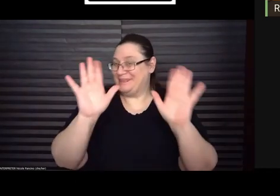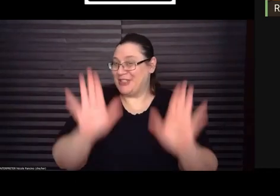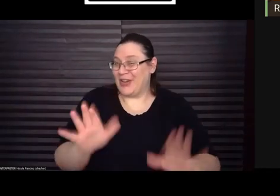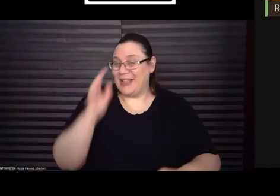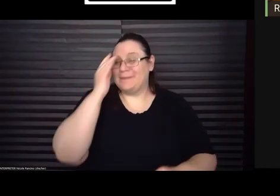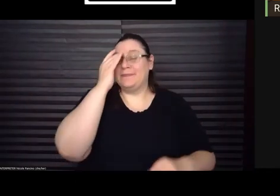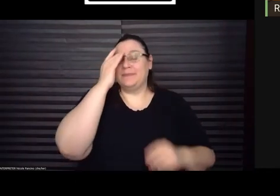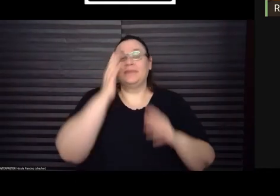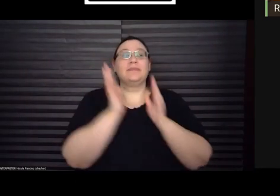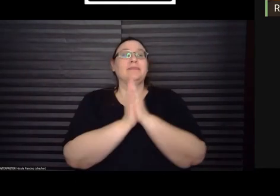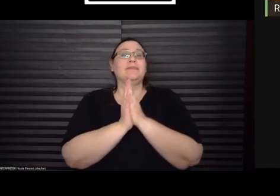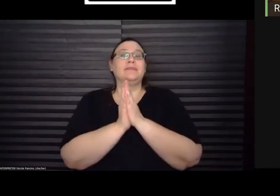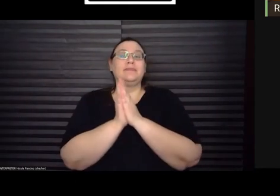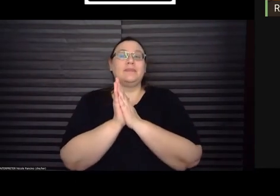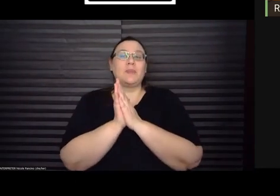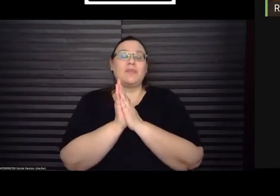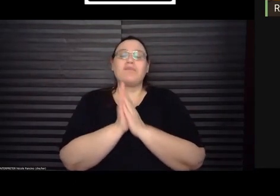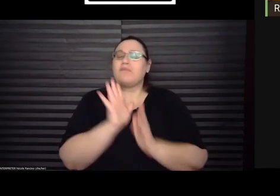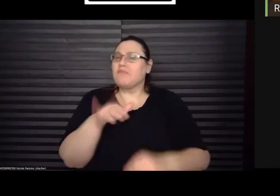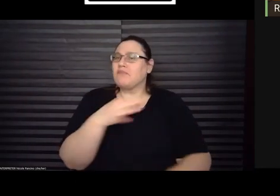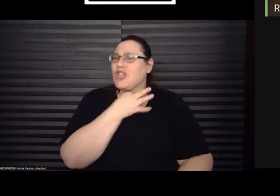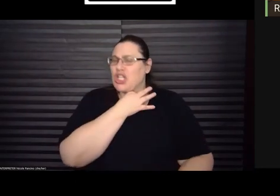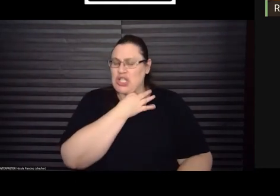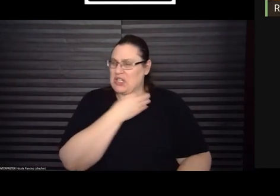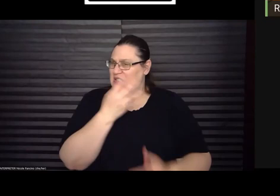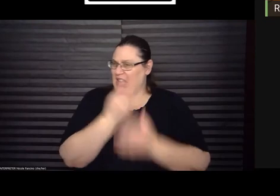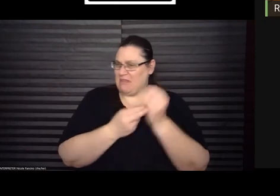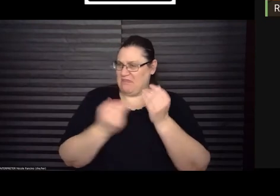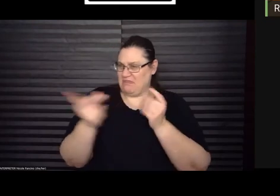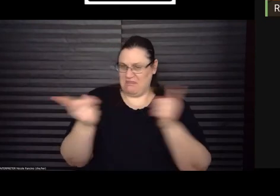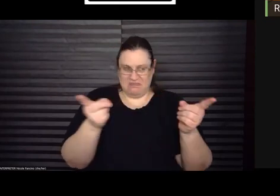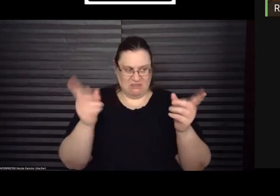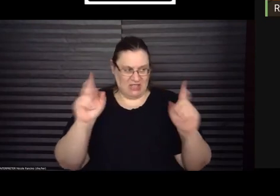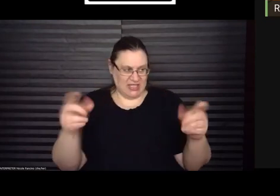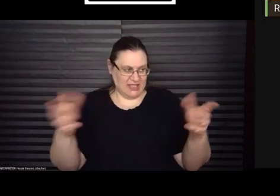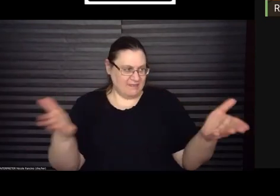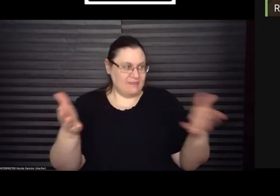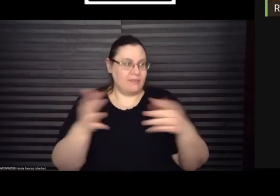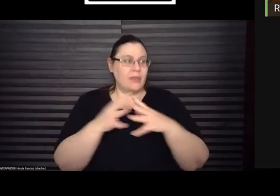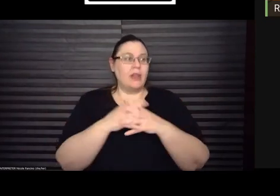great. So I'm curious for both of you,